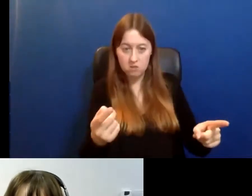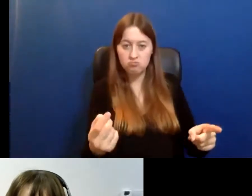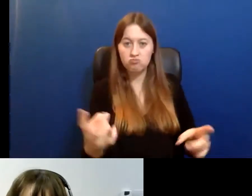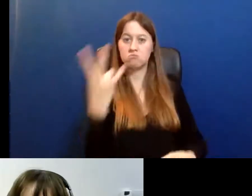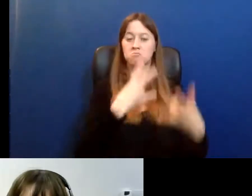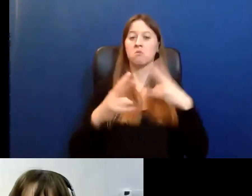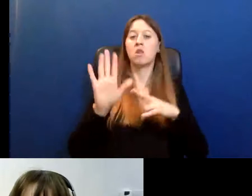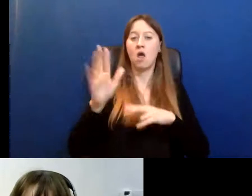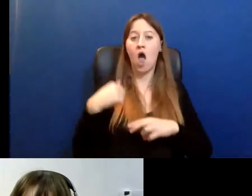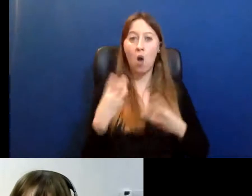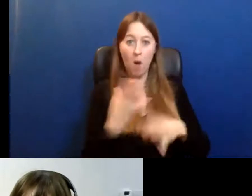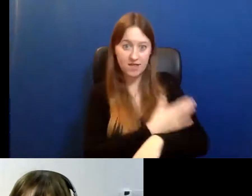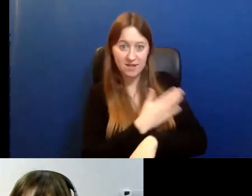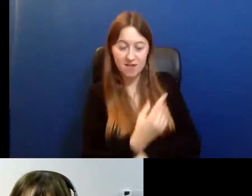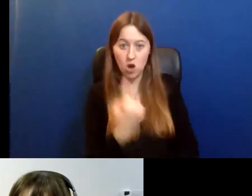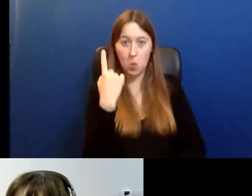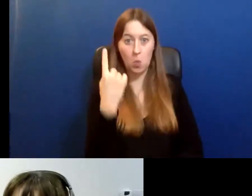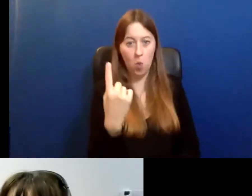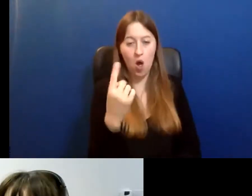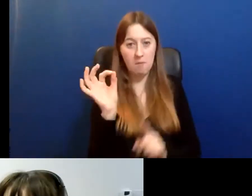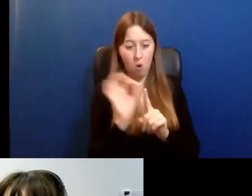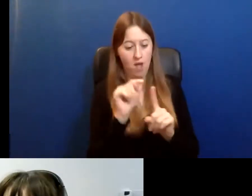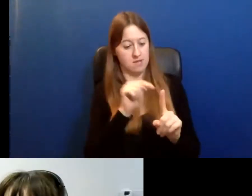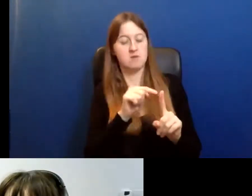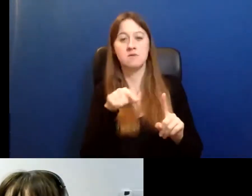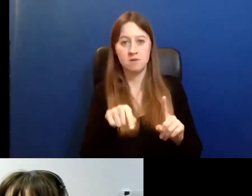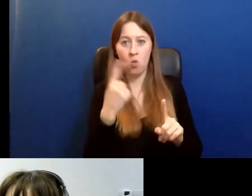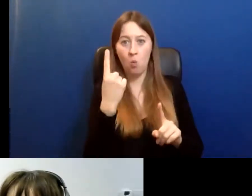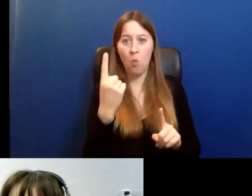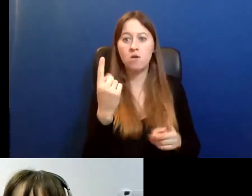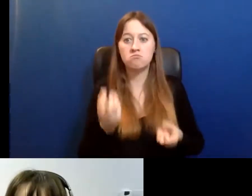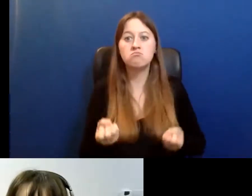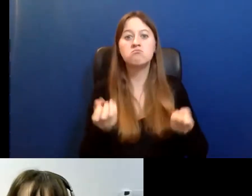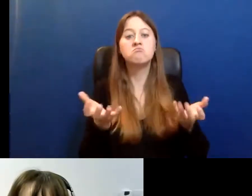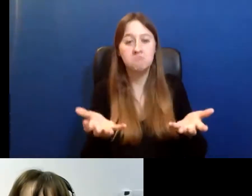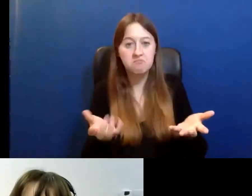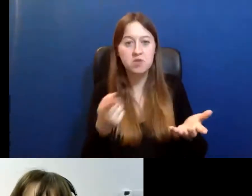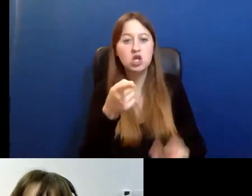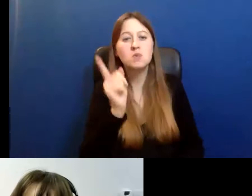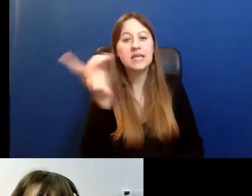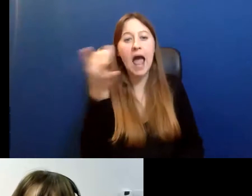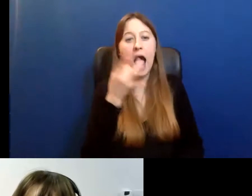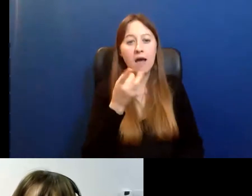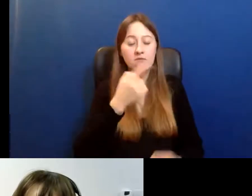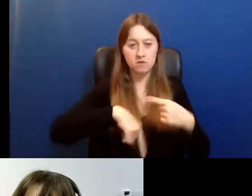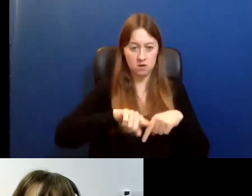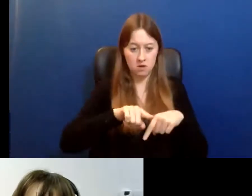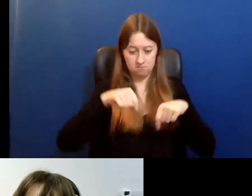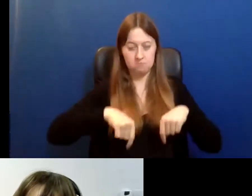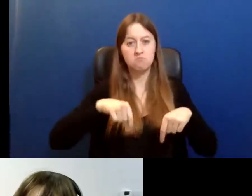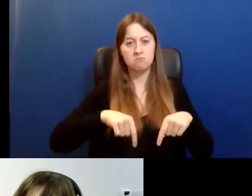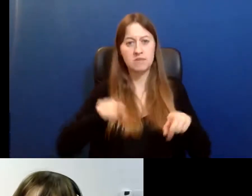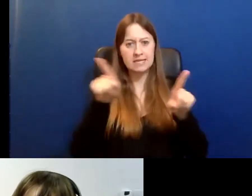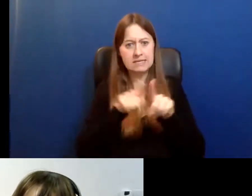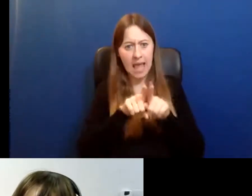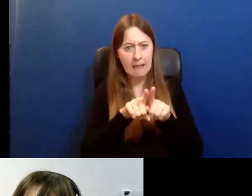if I could start with just one point to make, which is that you asked, whether are we in the same boat in terms of the lack